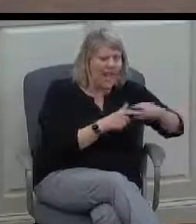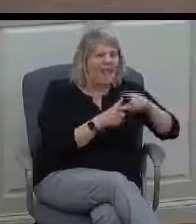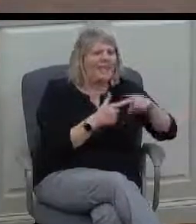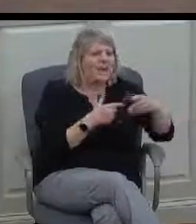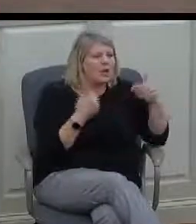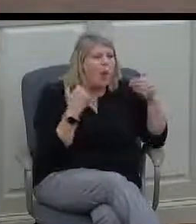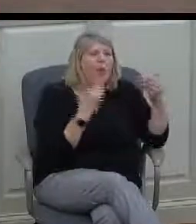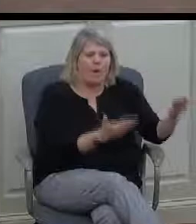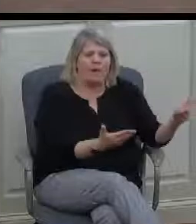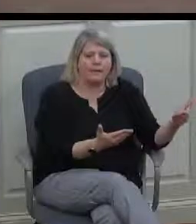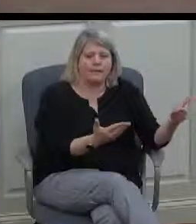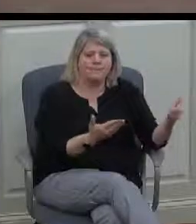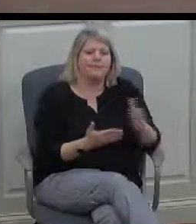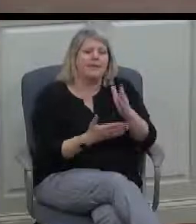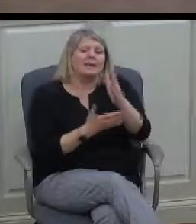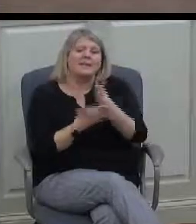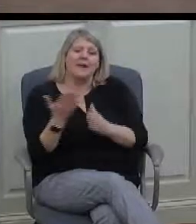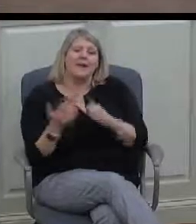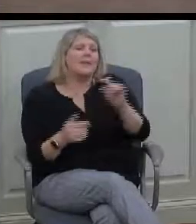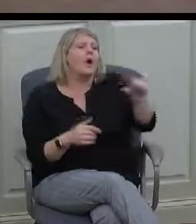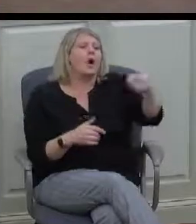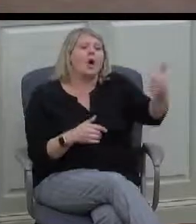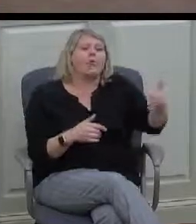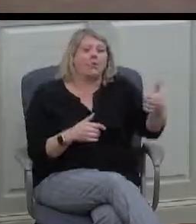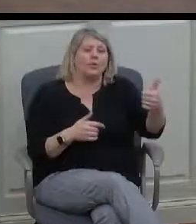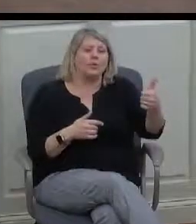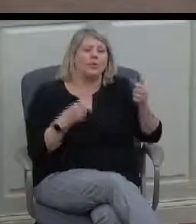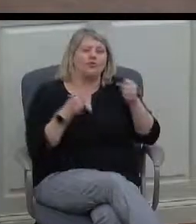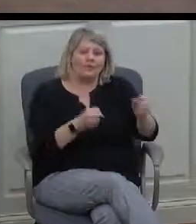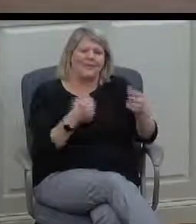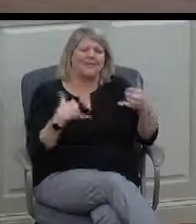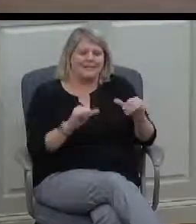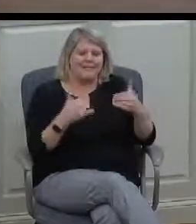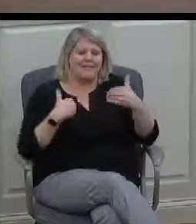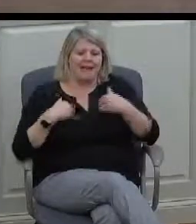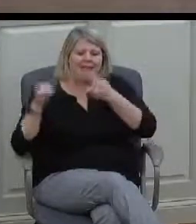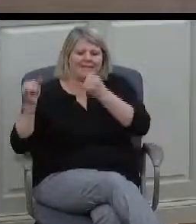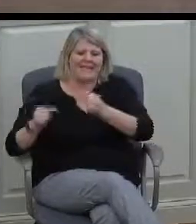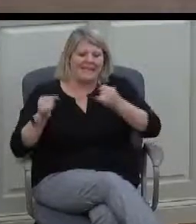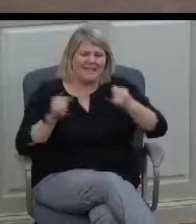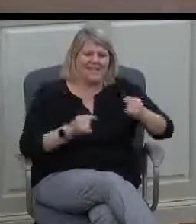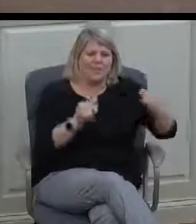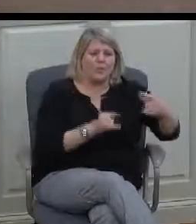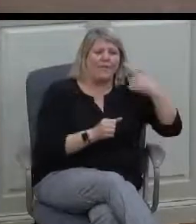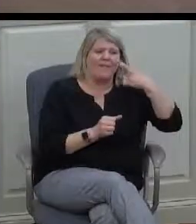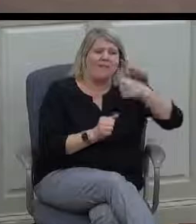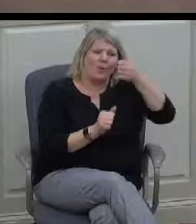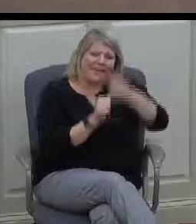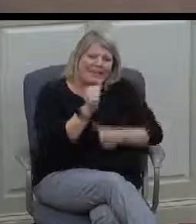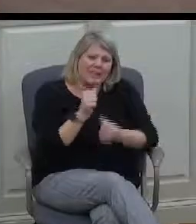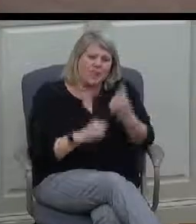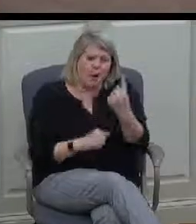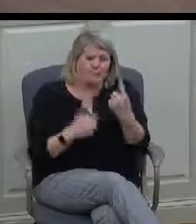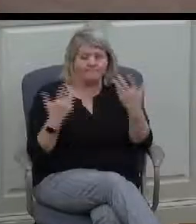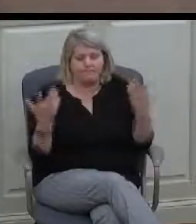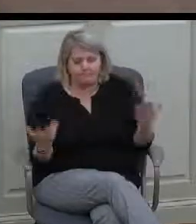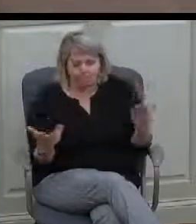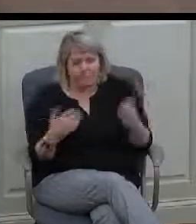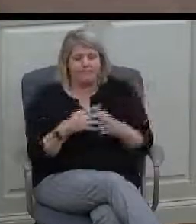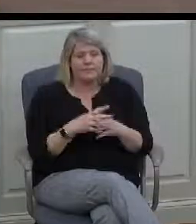about your business. Some of the other streets still have the individual meters per parking space. So